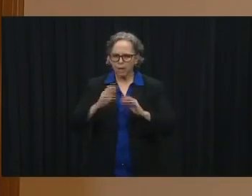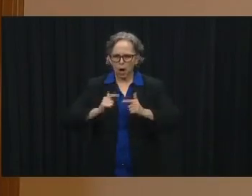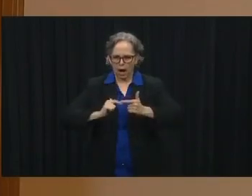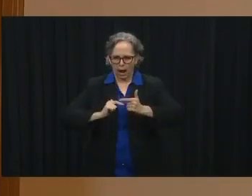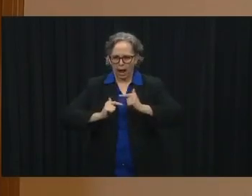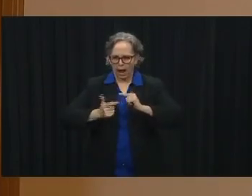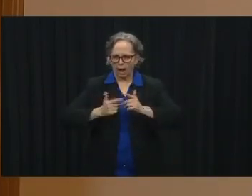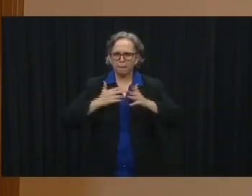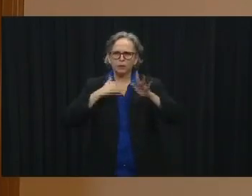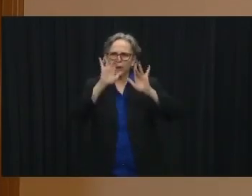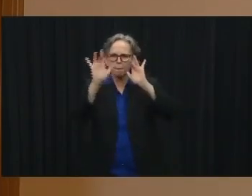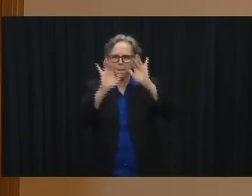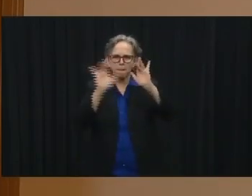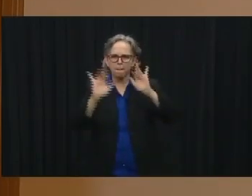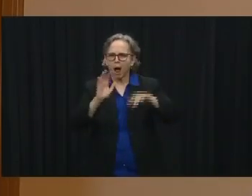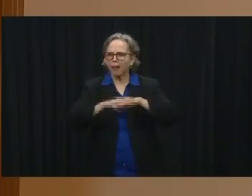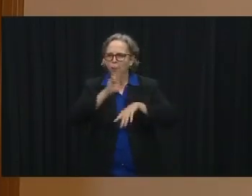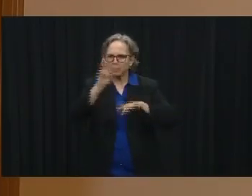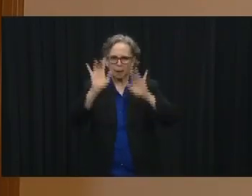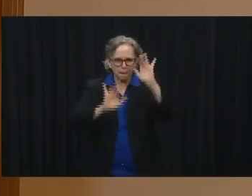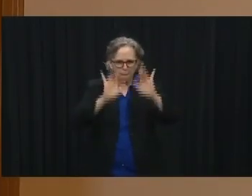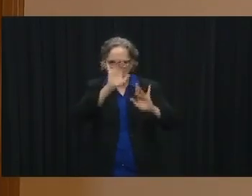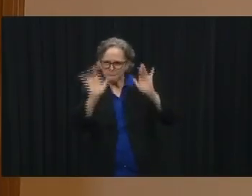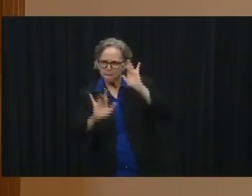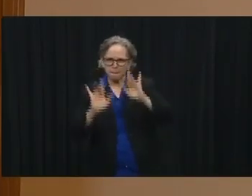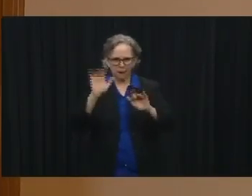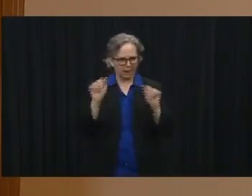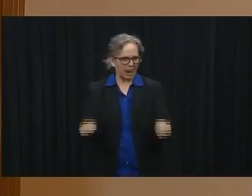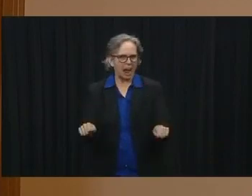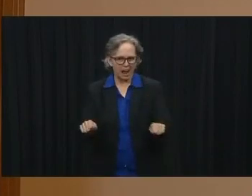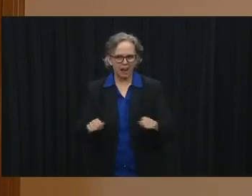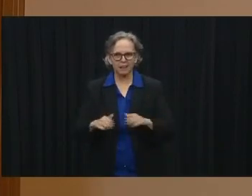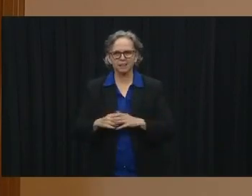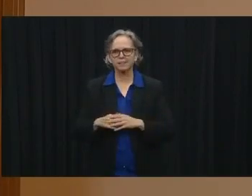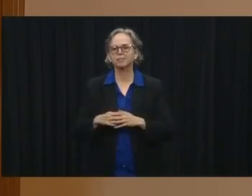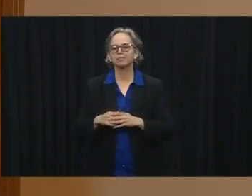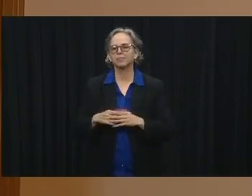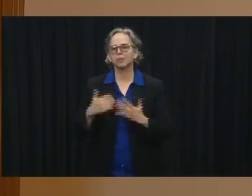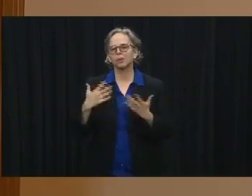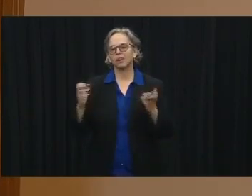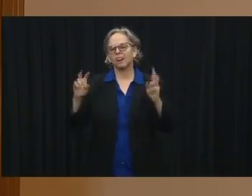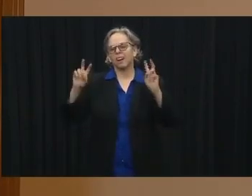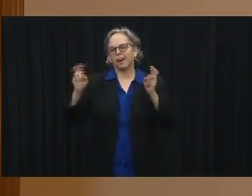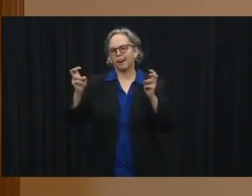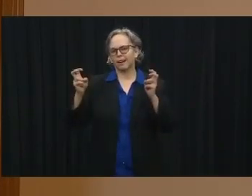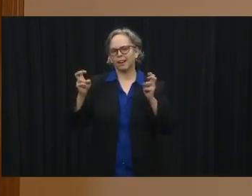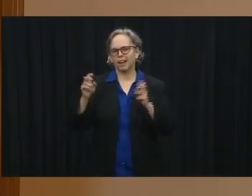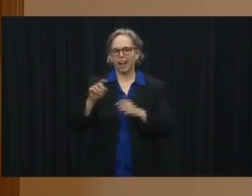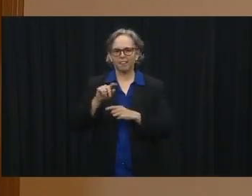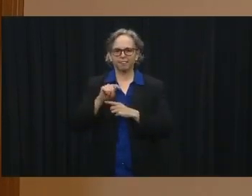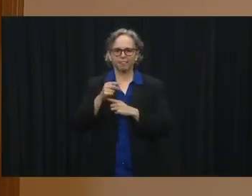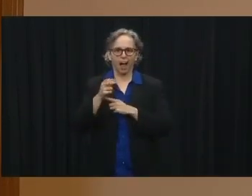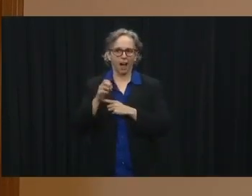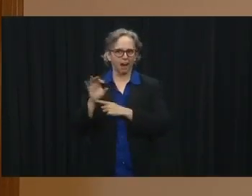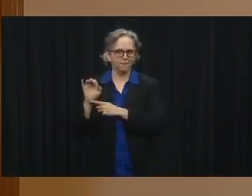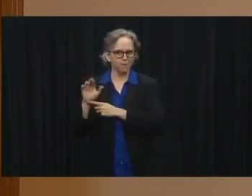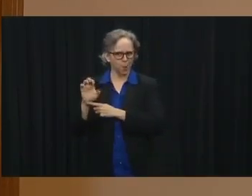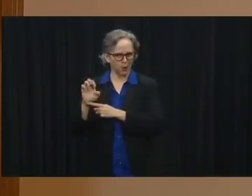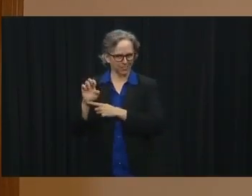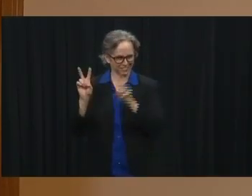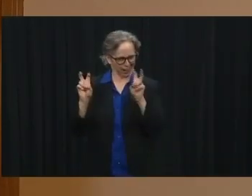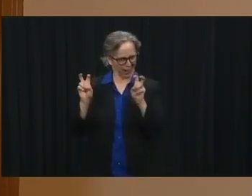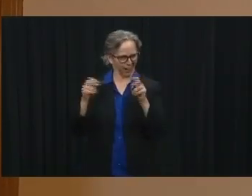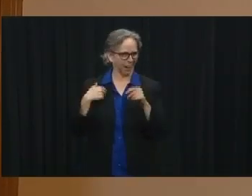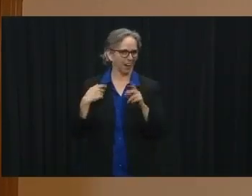thank again, I've been calling them the Force, but they are these amazing data analysts and predictive